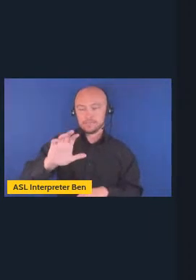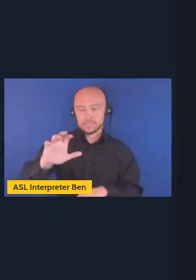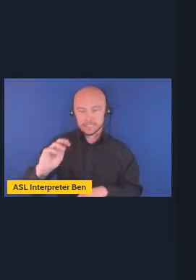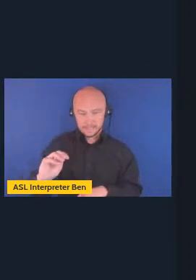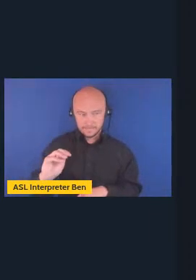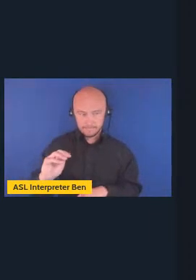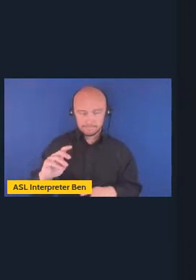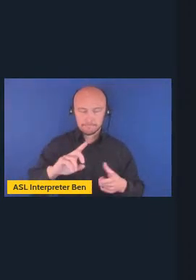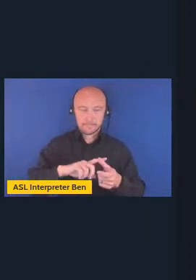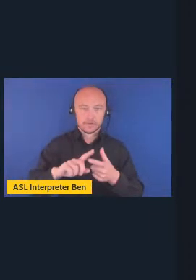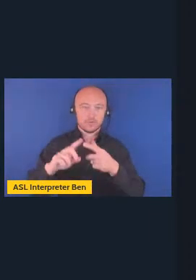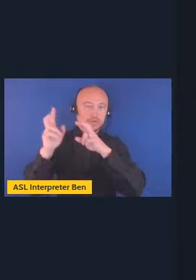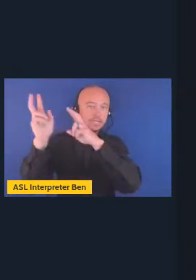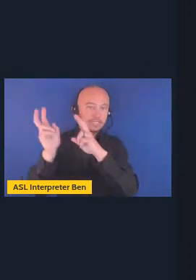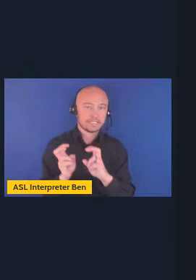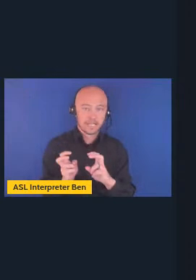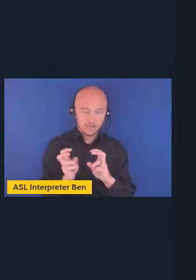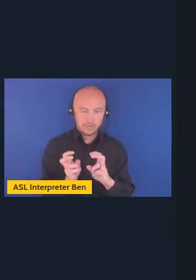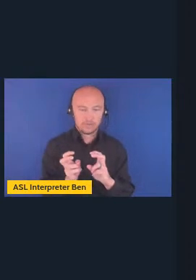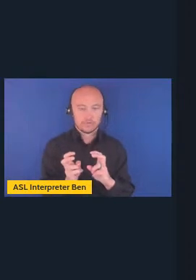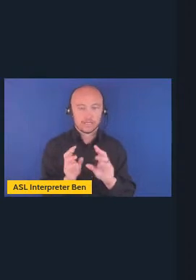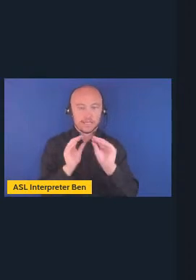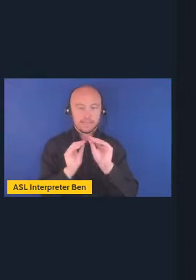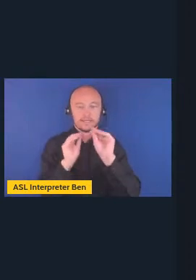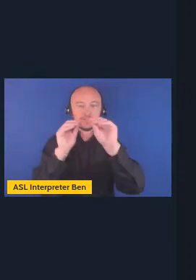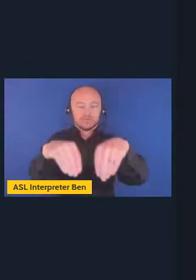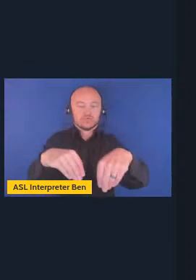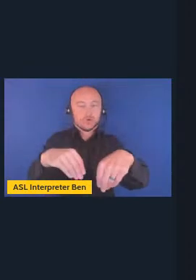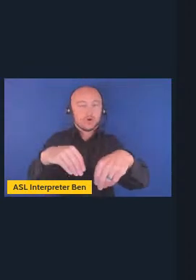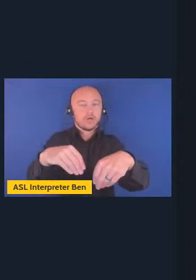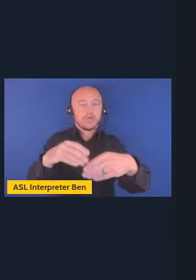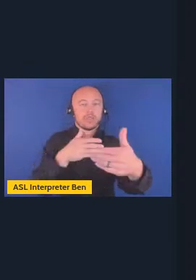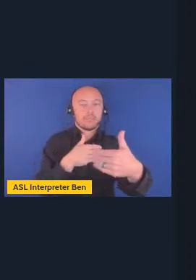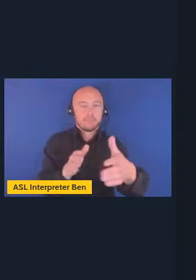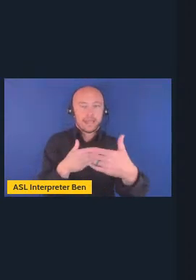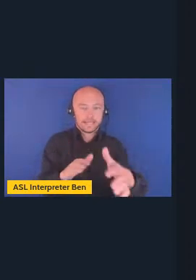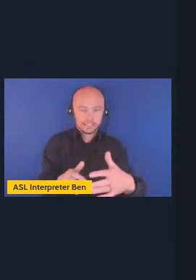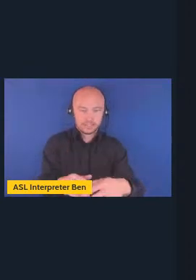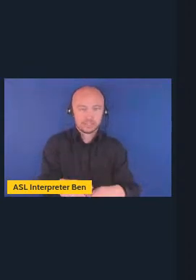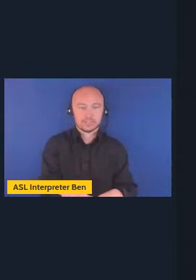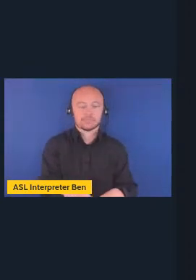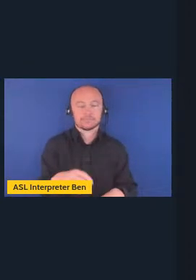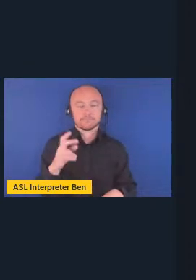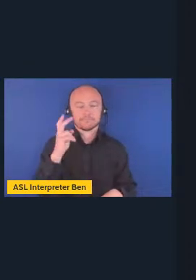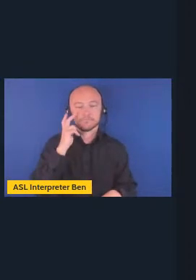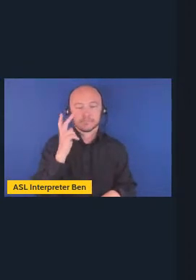to download and install the packages which are mentioned in the